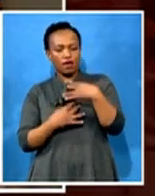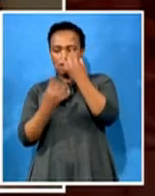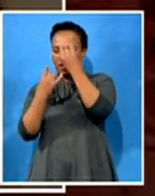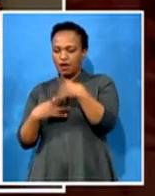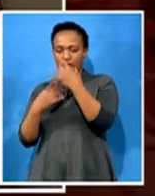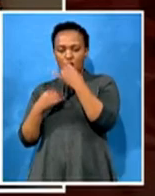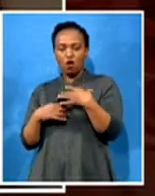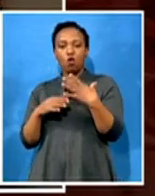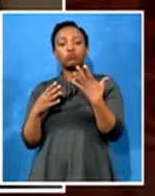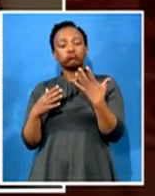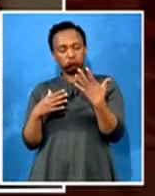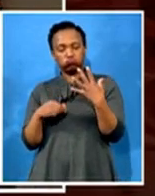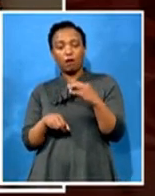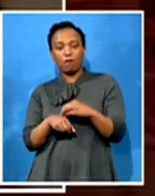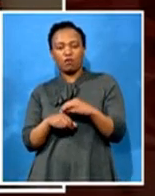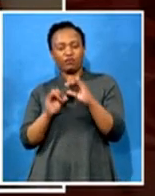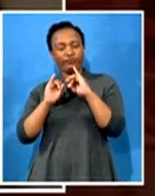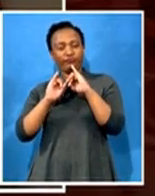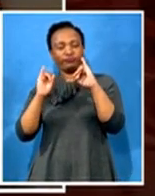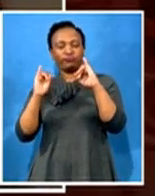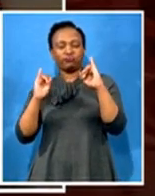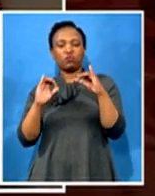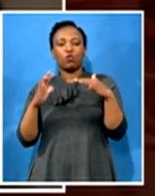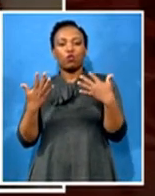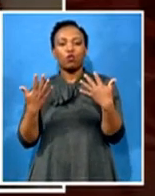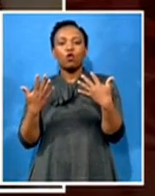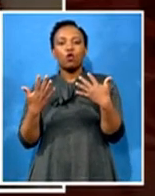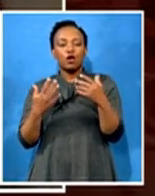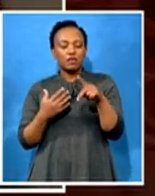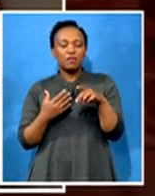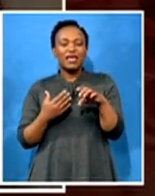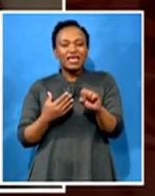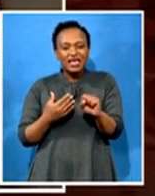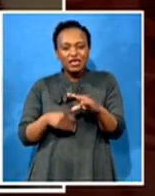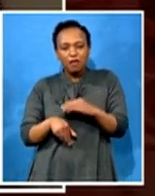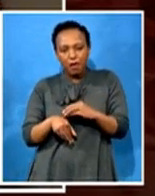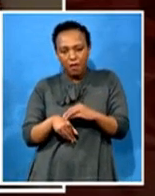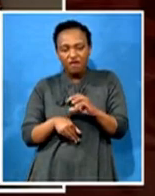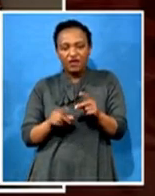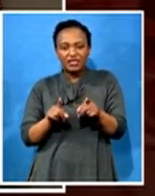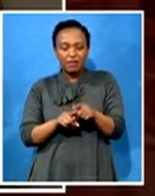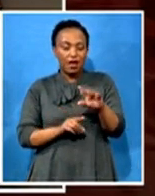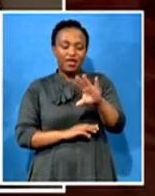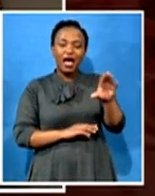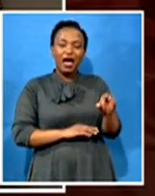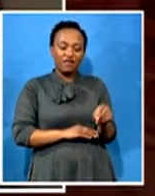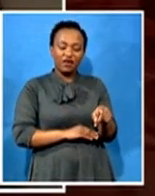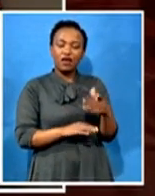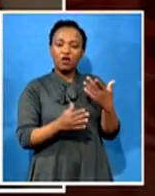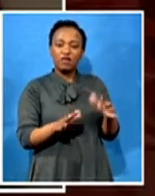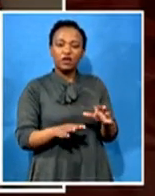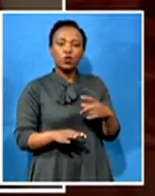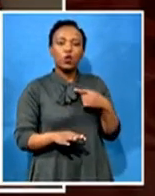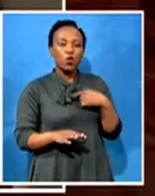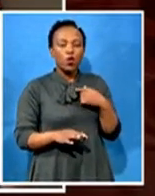the supply of PPE. And in Africa, we've also heard it can be about the quality of PPE, reports of